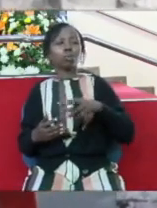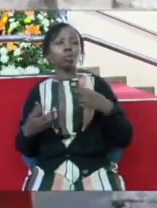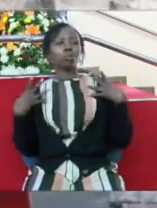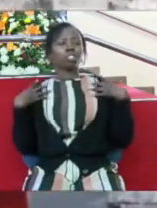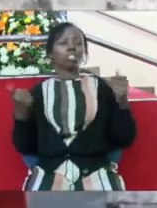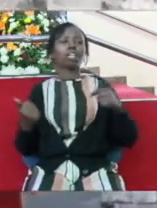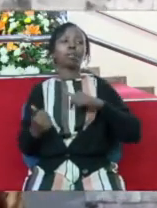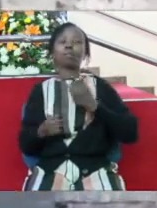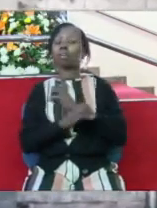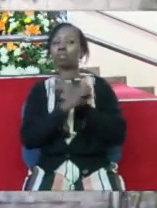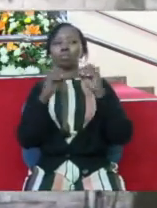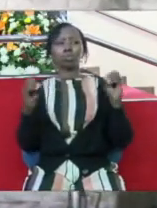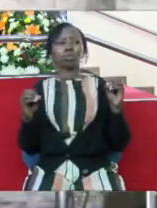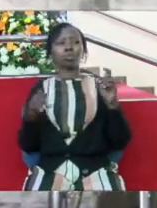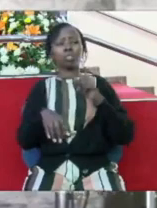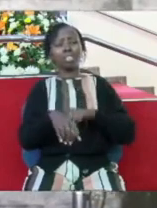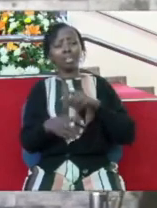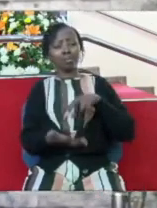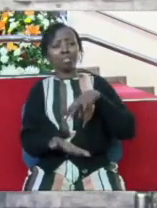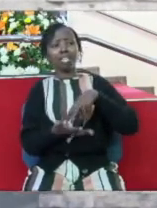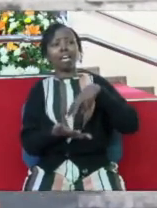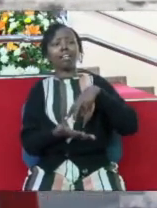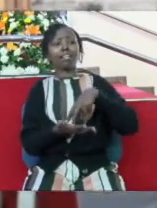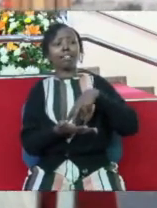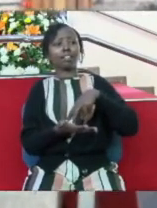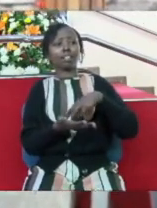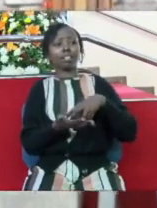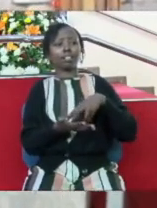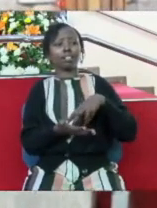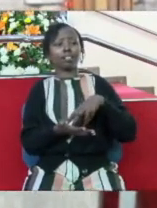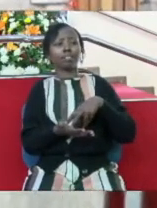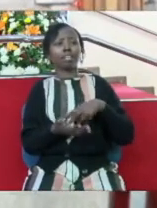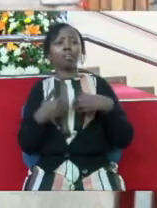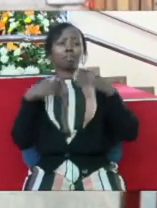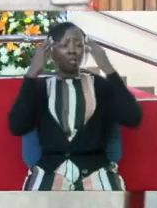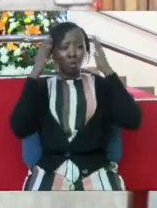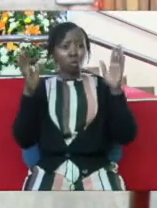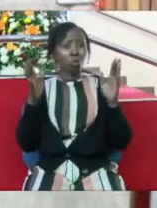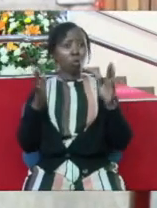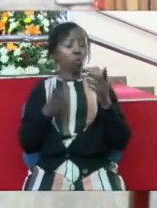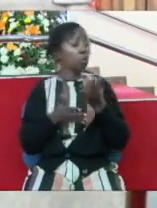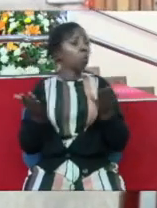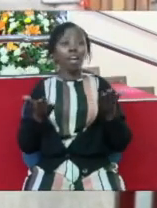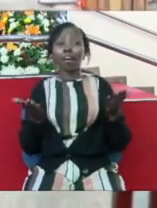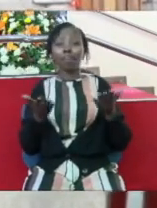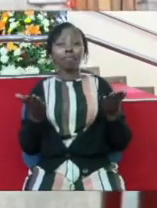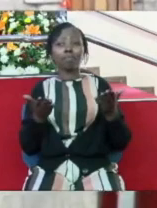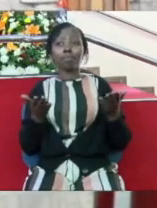So even as we rise up on our feet, tunaposimama kwa miguu yetu, I don't know which category you are in. Sijui uko katika kiwango